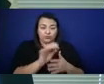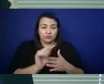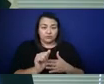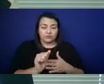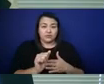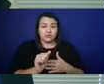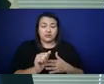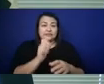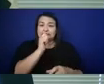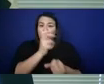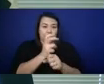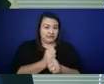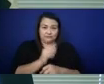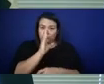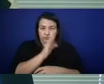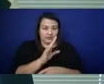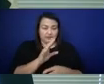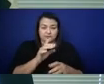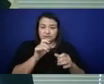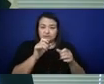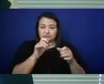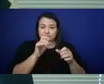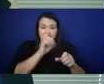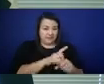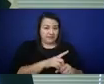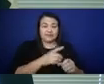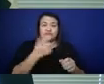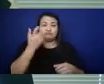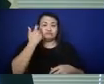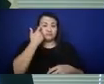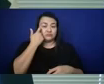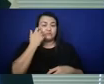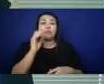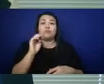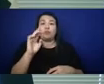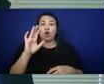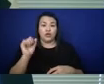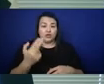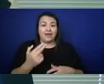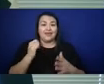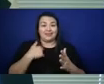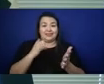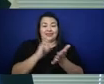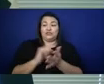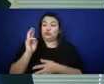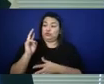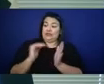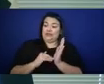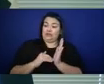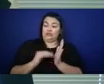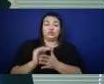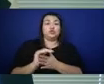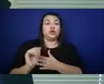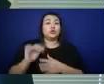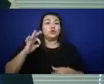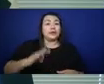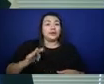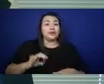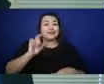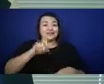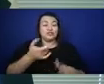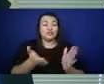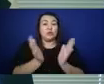the amount of money that is outstanding. So if you didn't get the $600 in December and you've got the $1,400 that you did